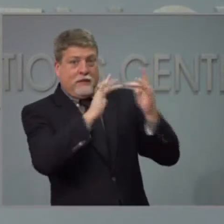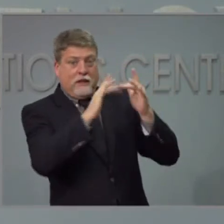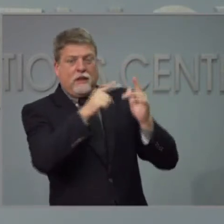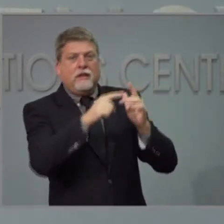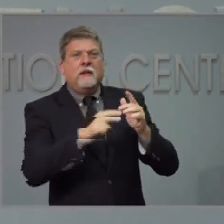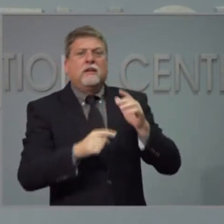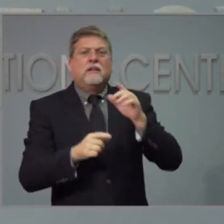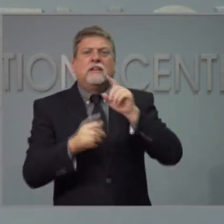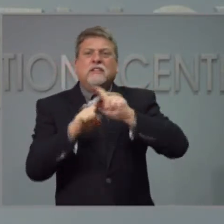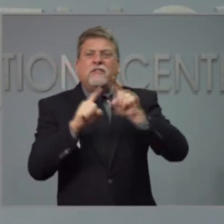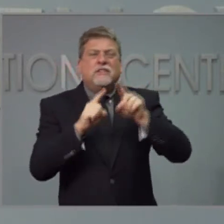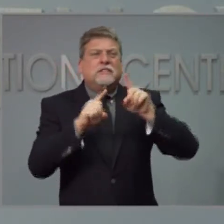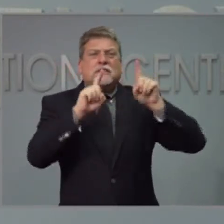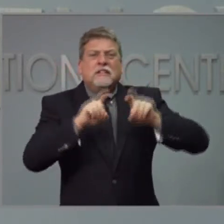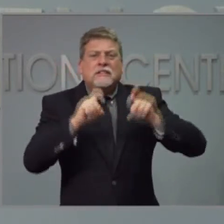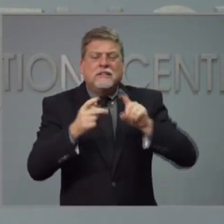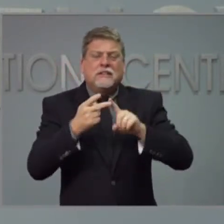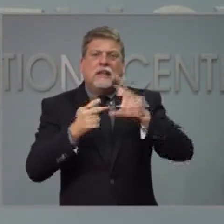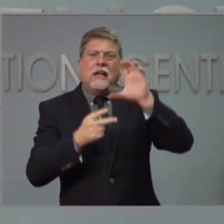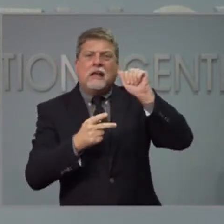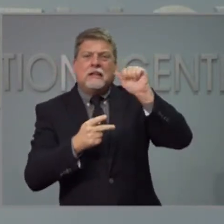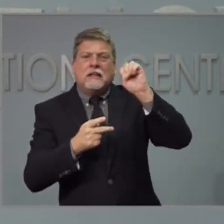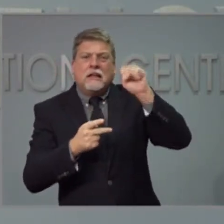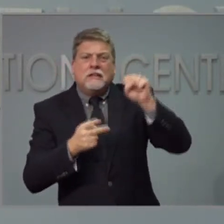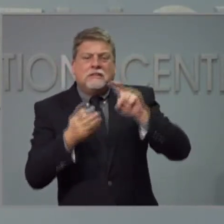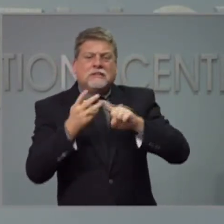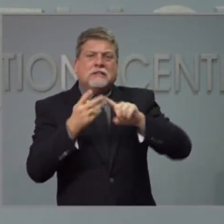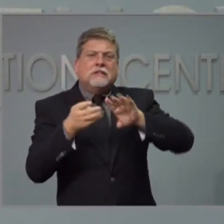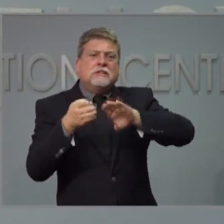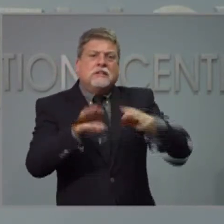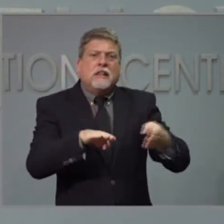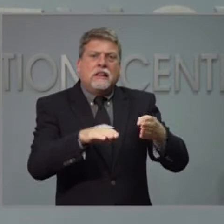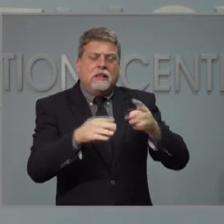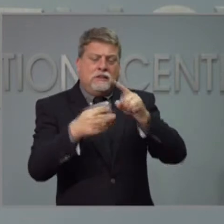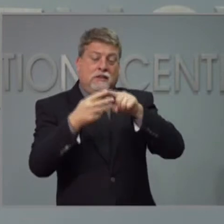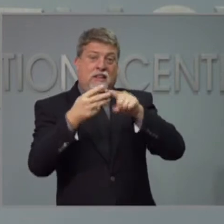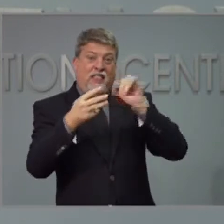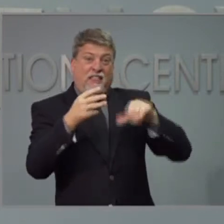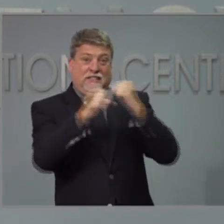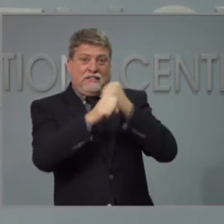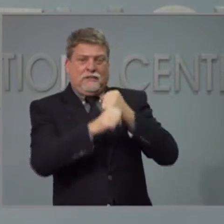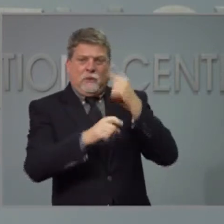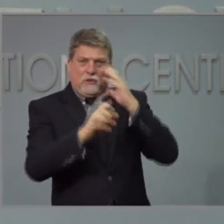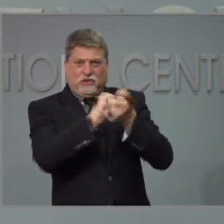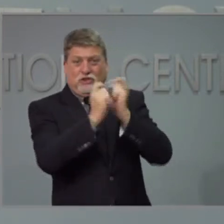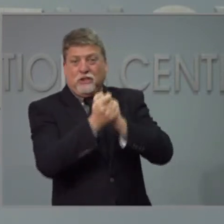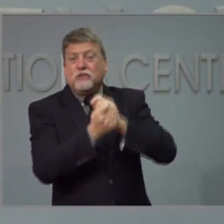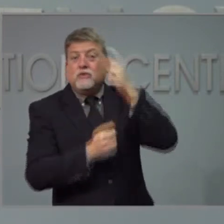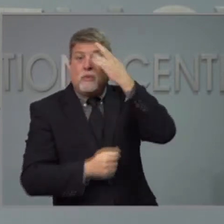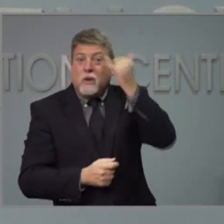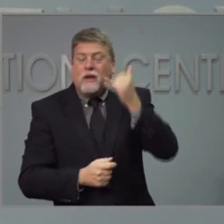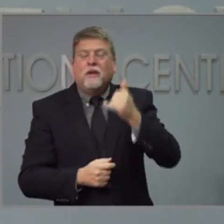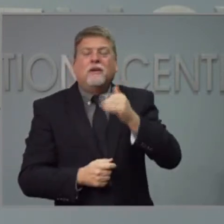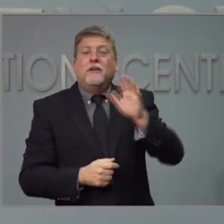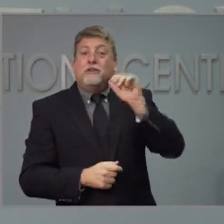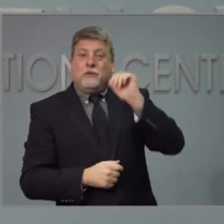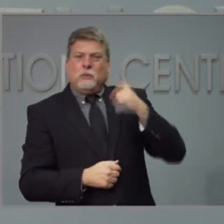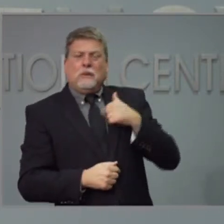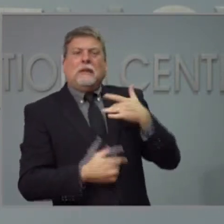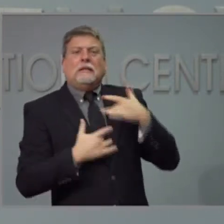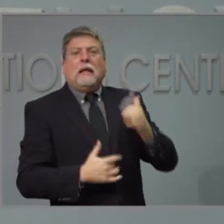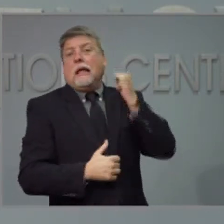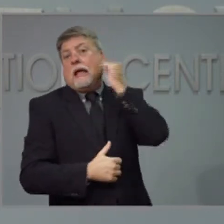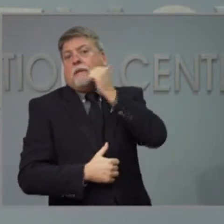the time when that data is pulled for our dashboard by the DHHS team. As a result, tomorrow there'll be